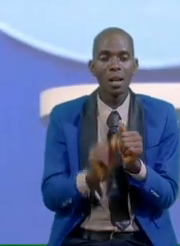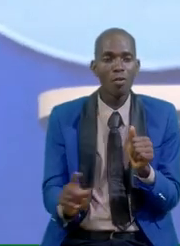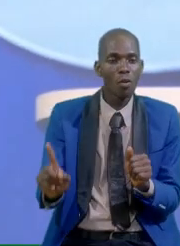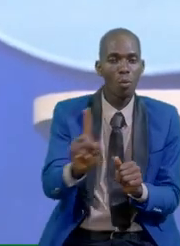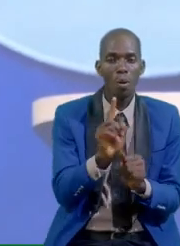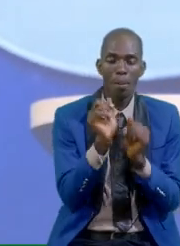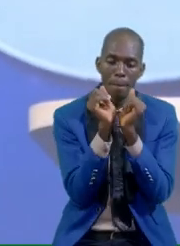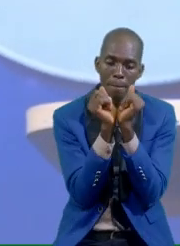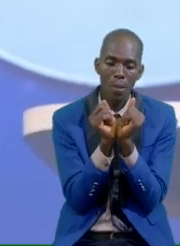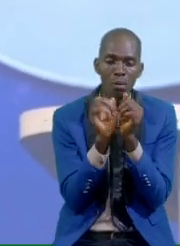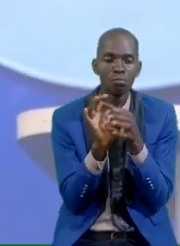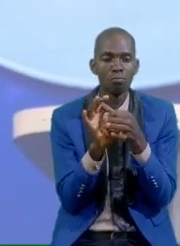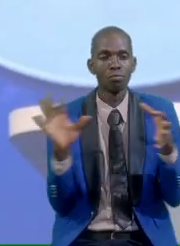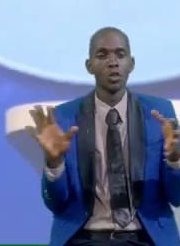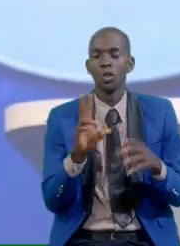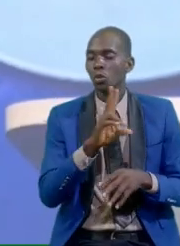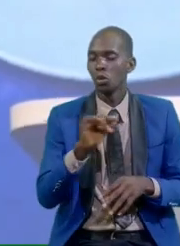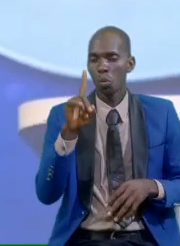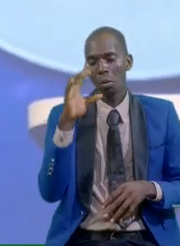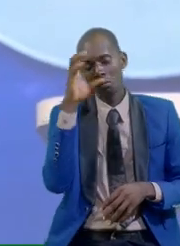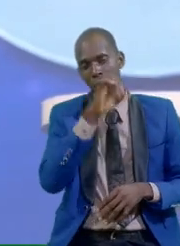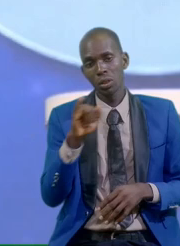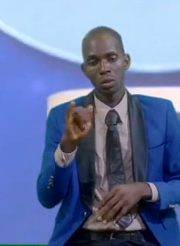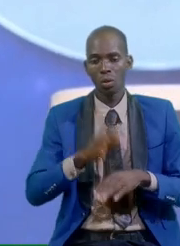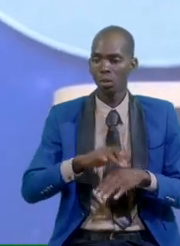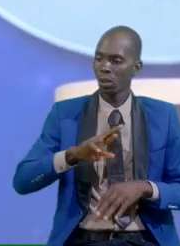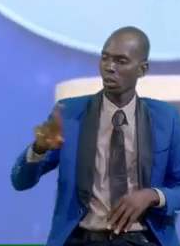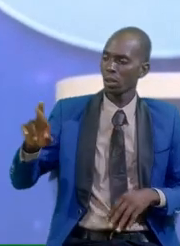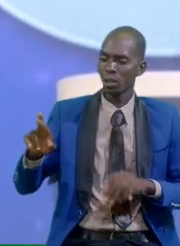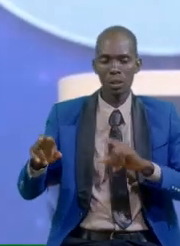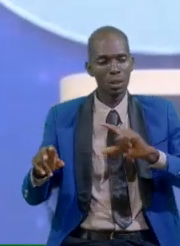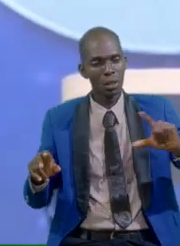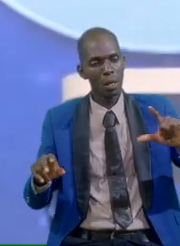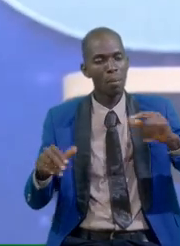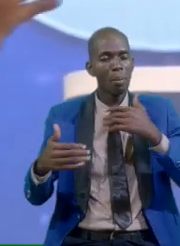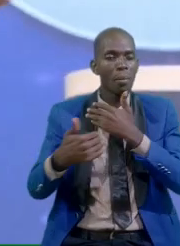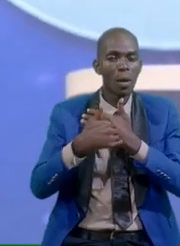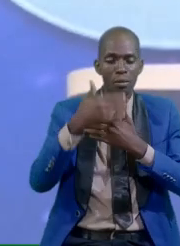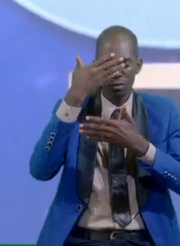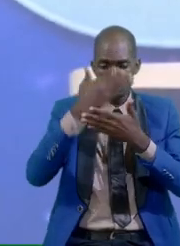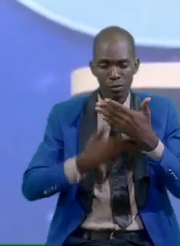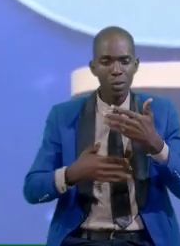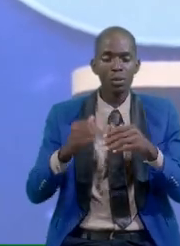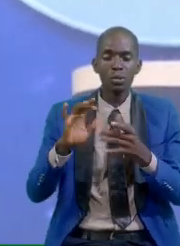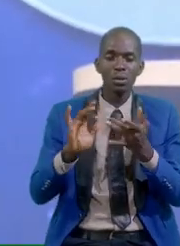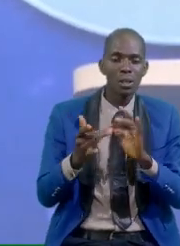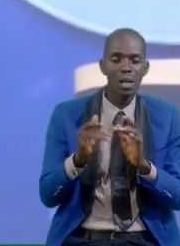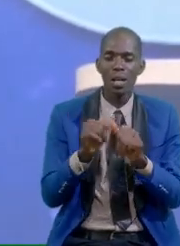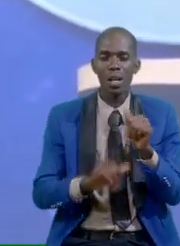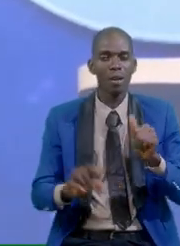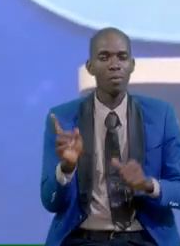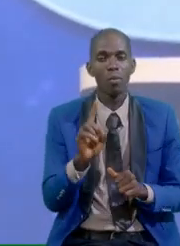loosed. No exception. On the right, on the left, at the back, in front, online, everywhere.